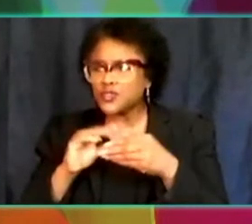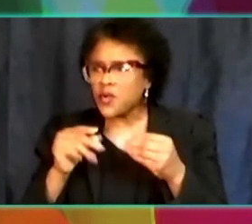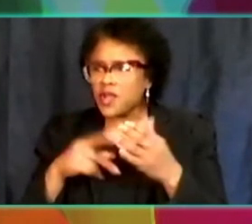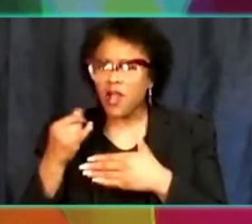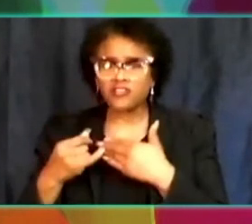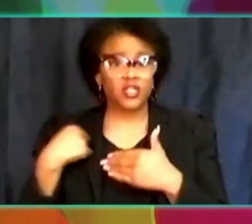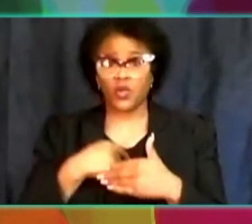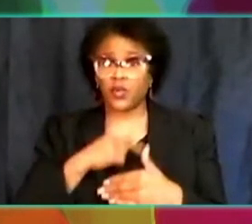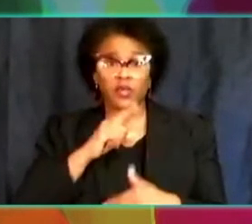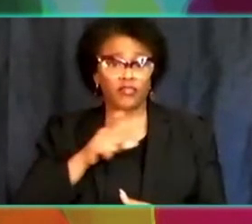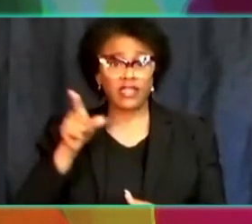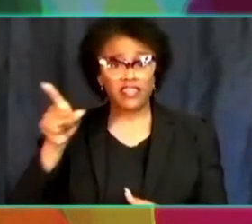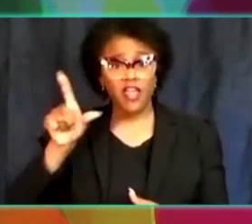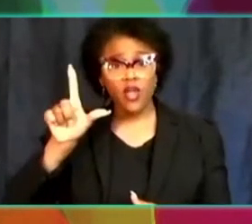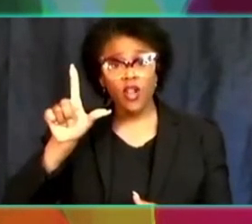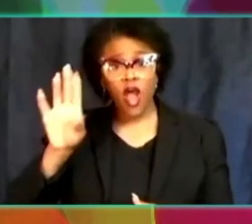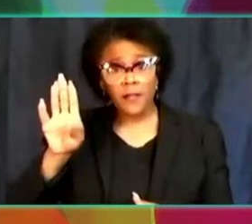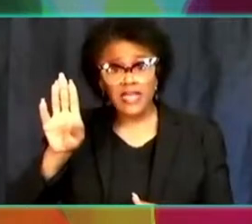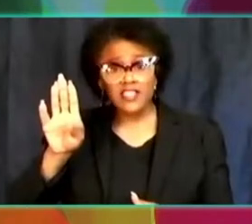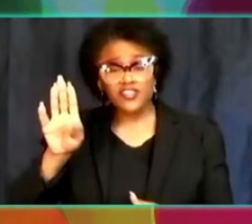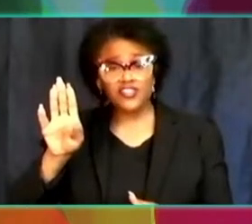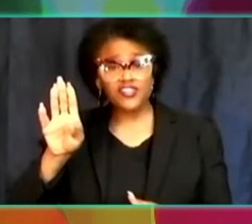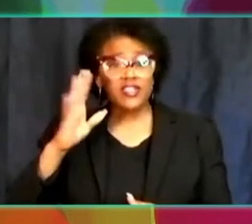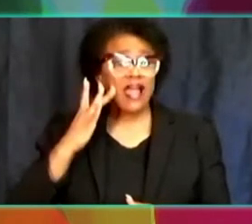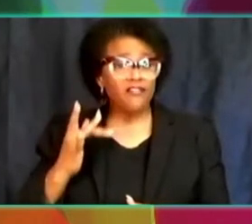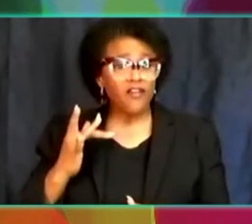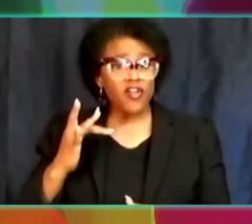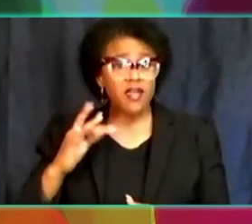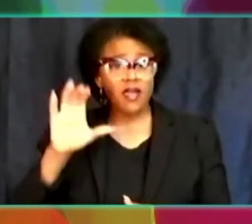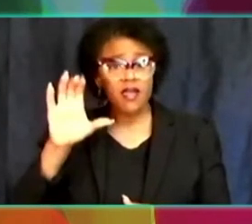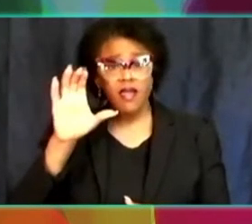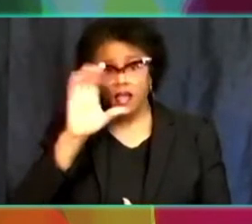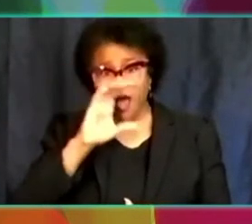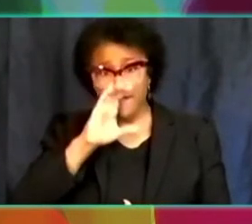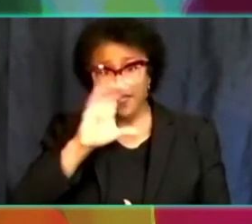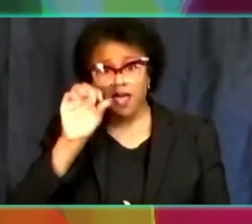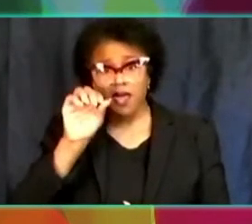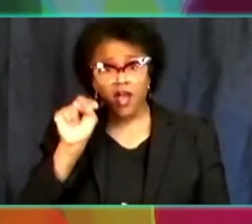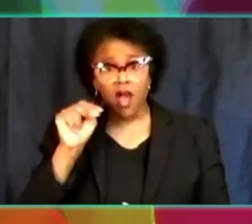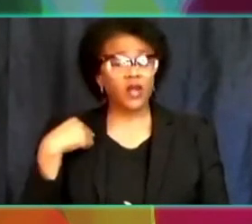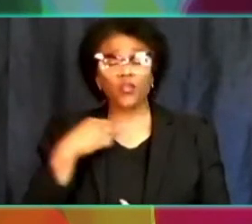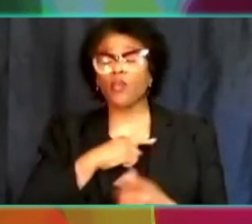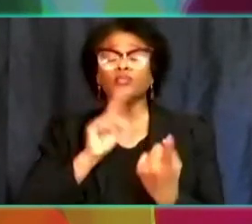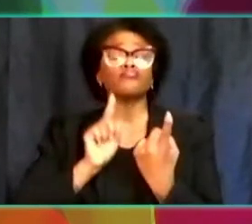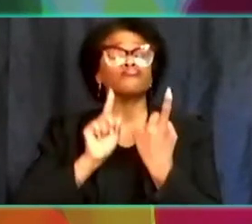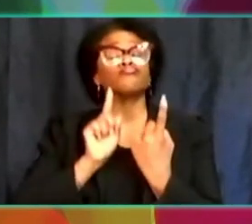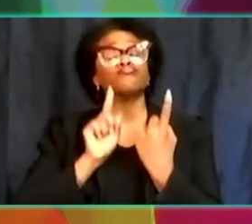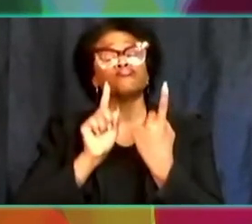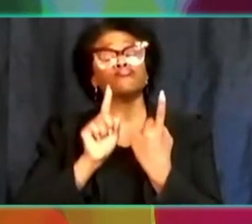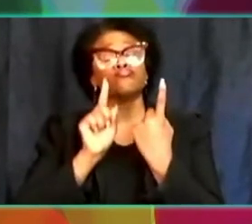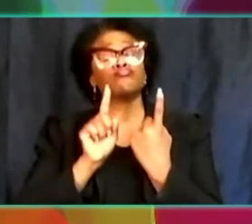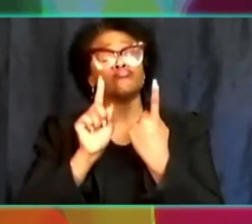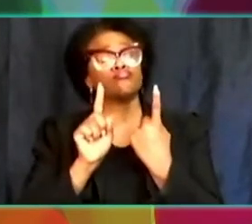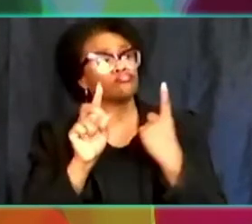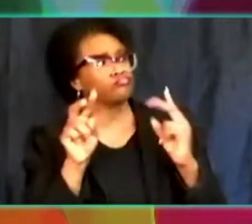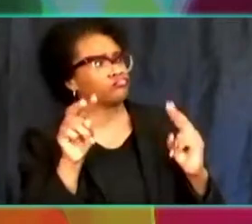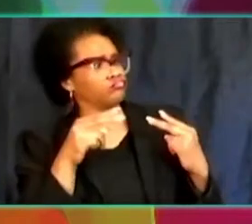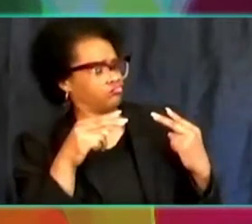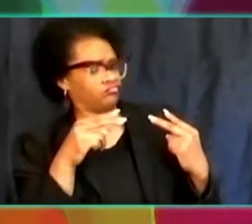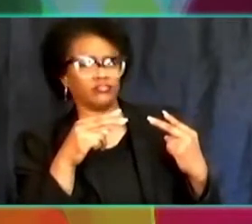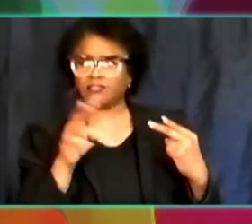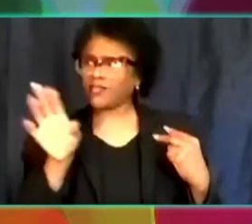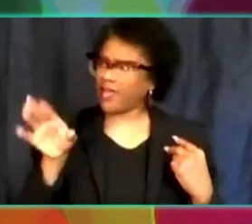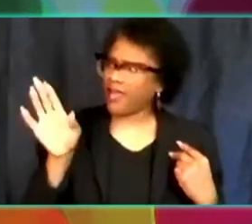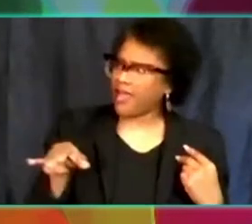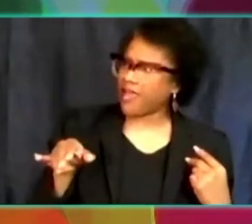Beach Comic Con. He's from the East Coast. He's from like Connecticut. We were crossing the street and like crossed each other. And he was like, hey,